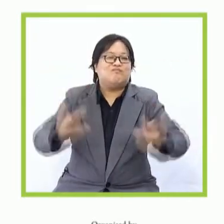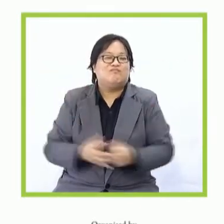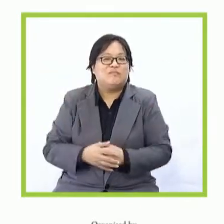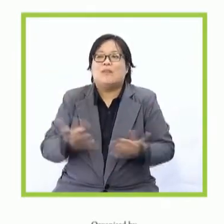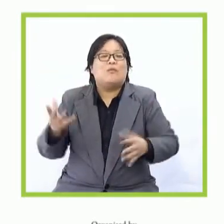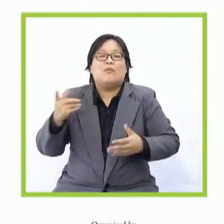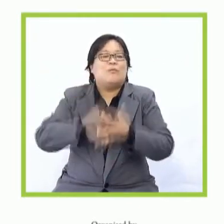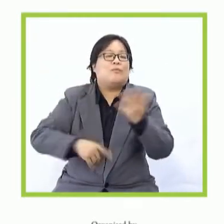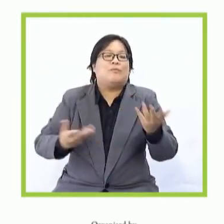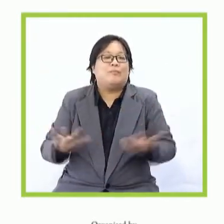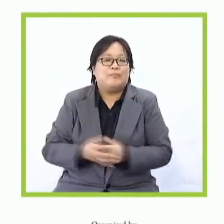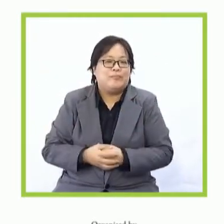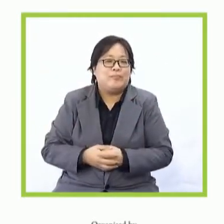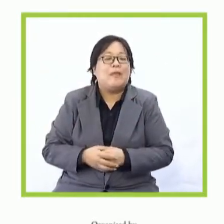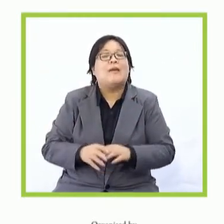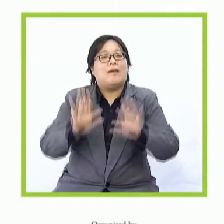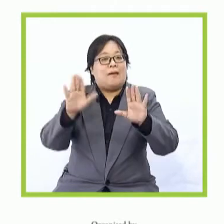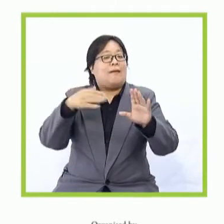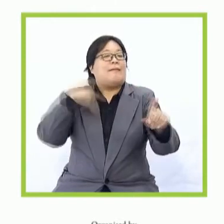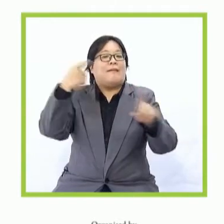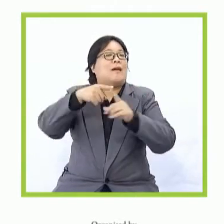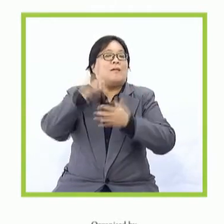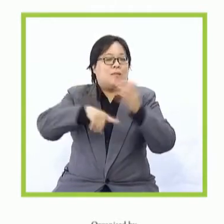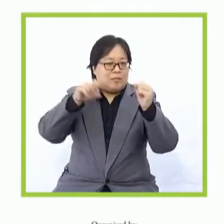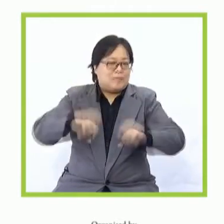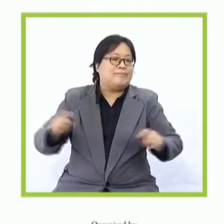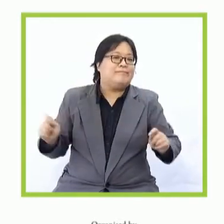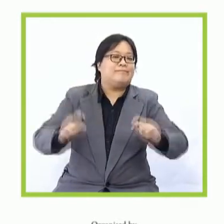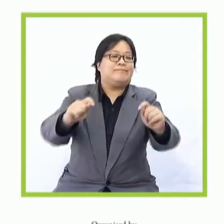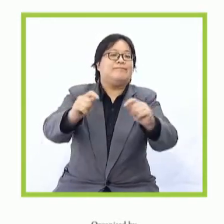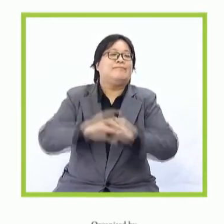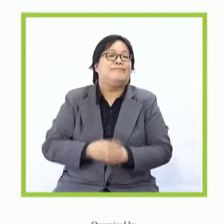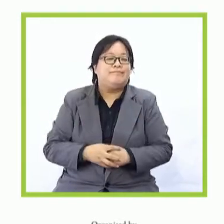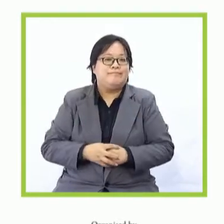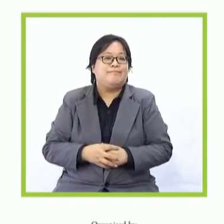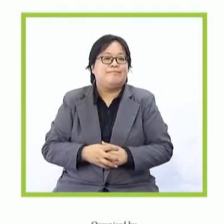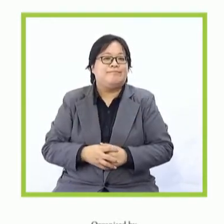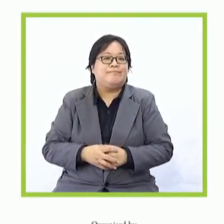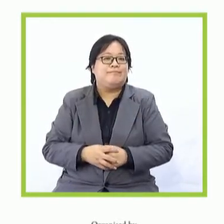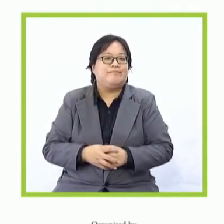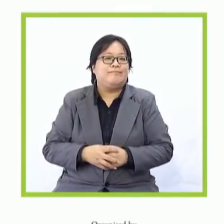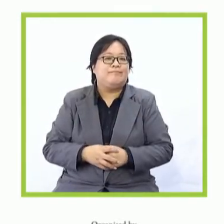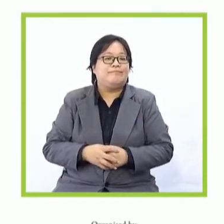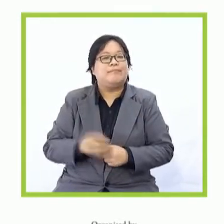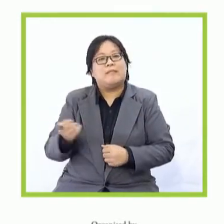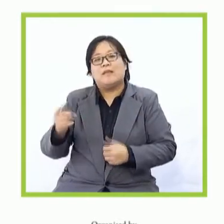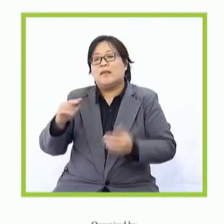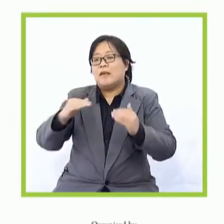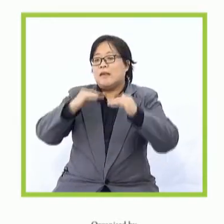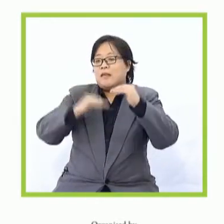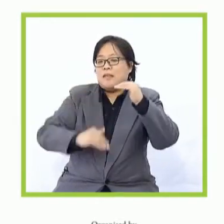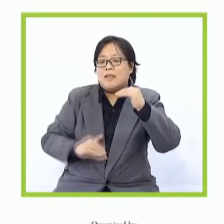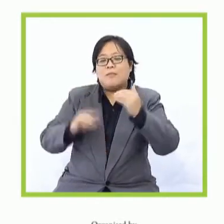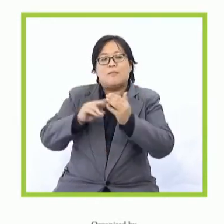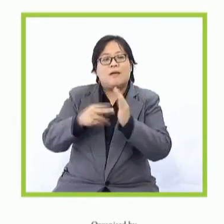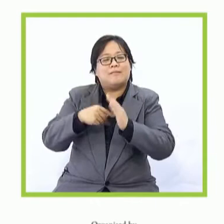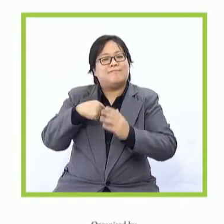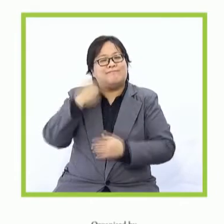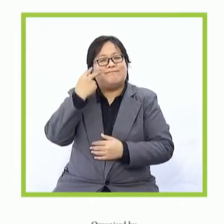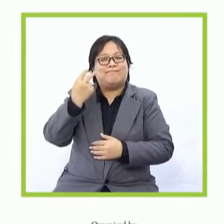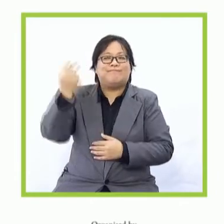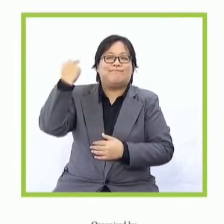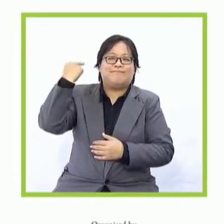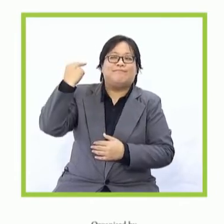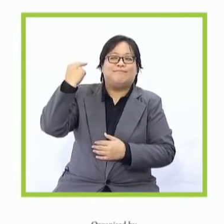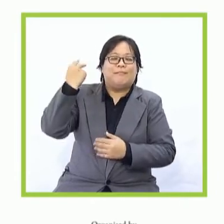about it? So let me get on to what can we do about it. For my book, How to Fight Inequality, I looked back at